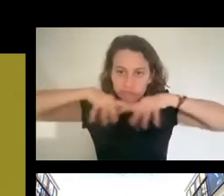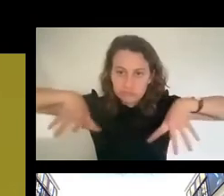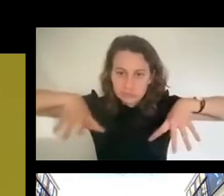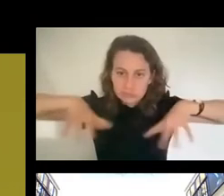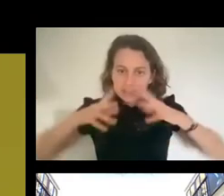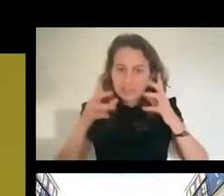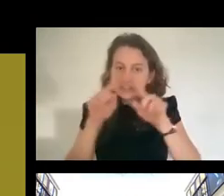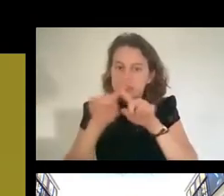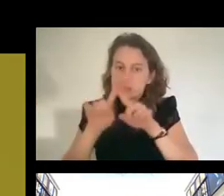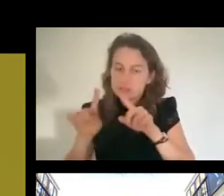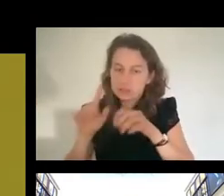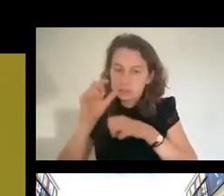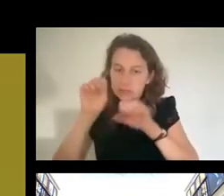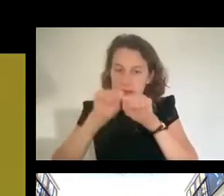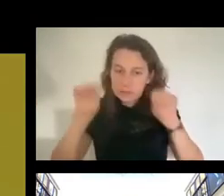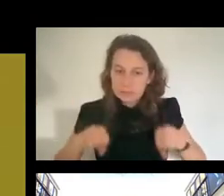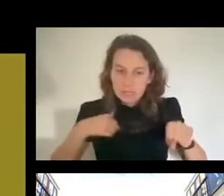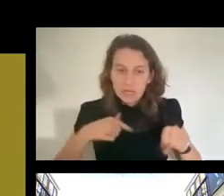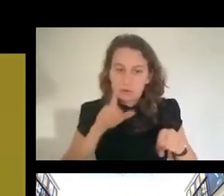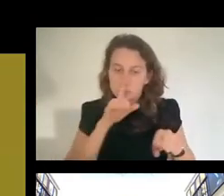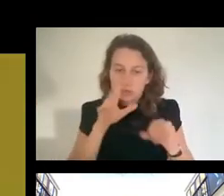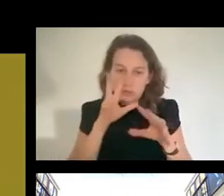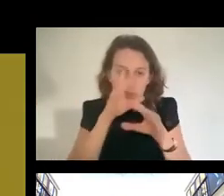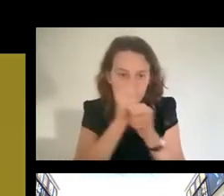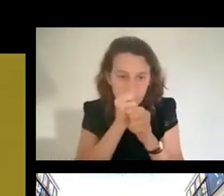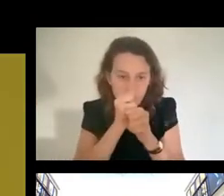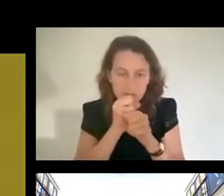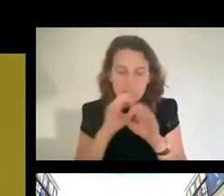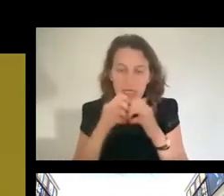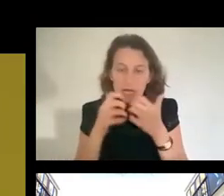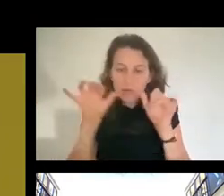well. But I was fascinated in particular by that root system